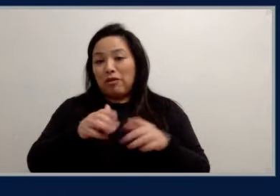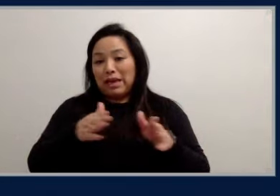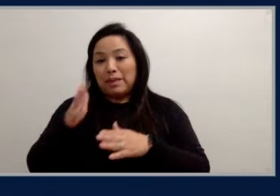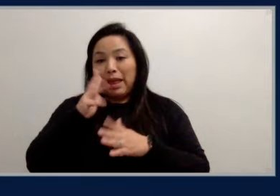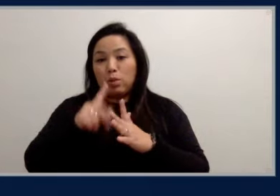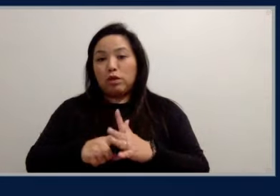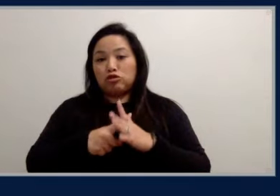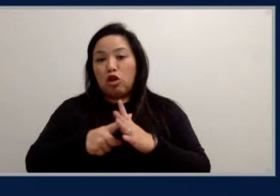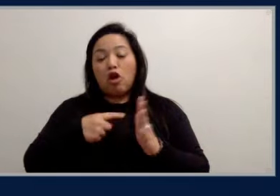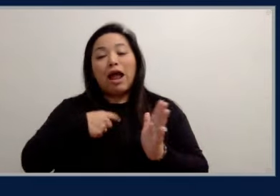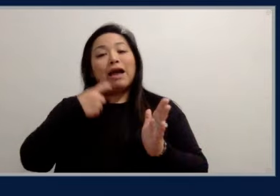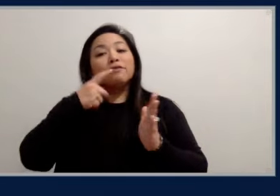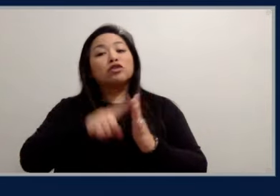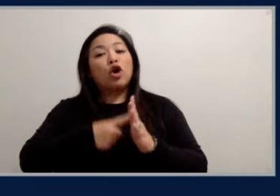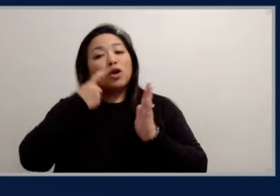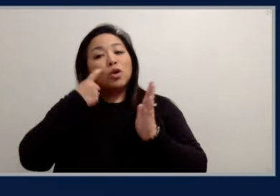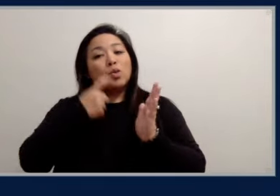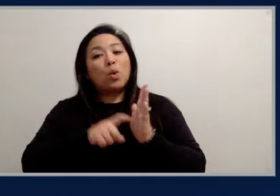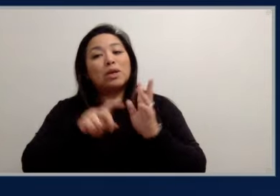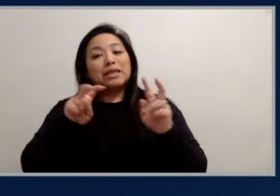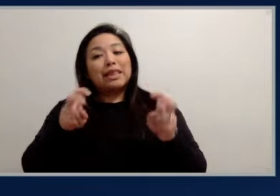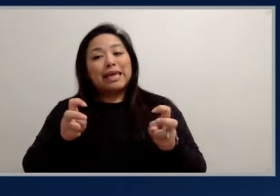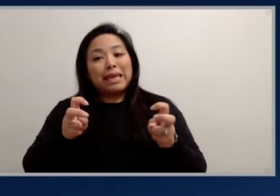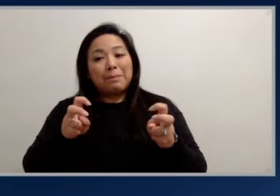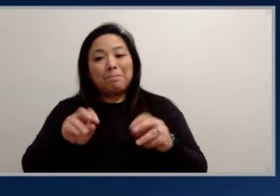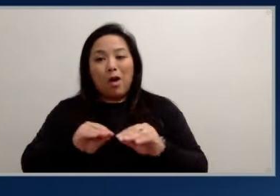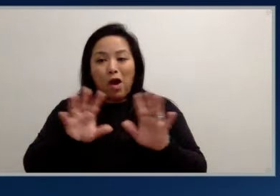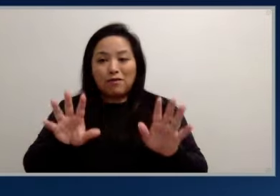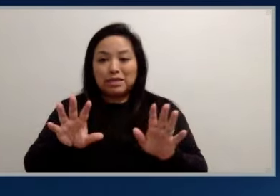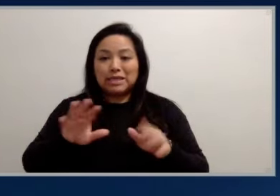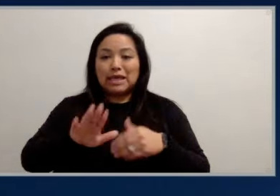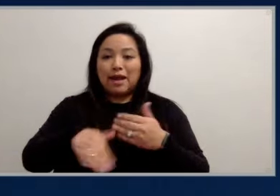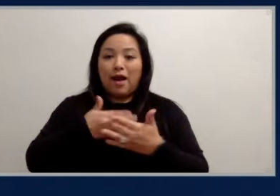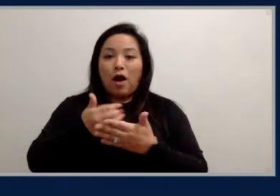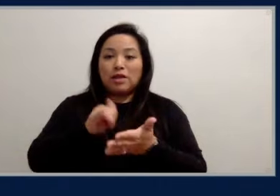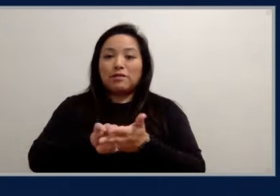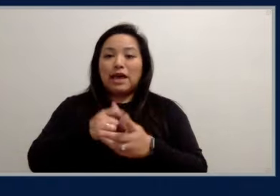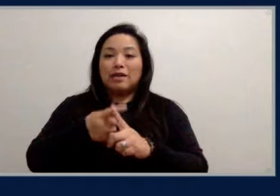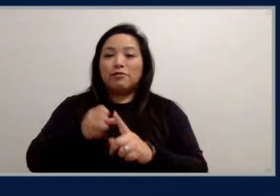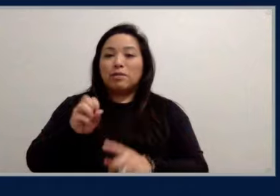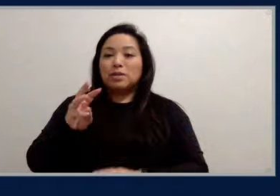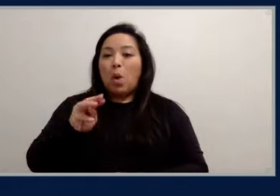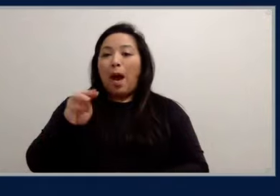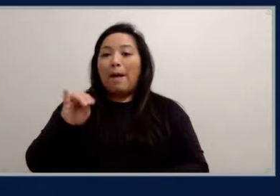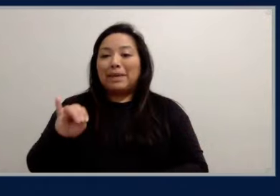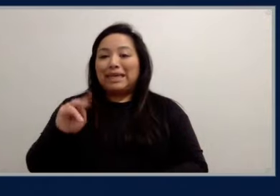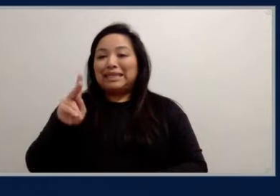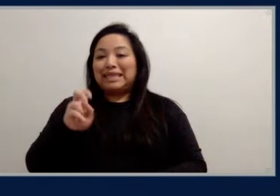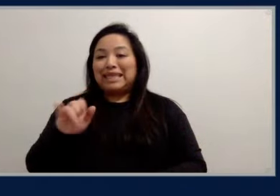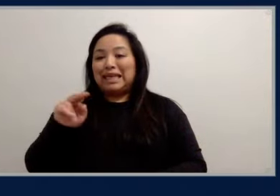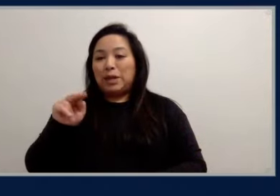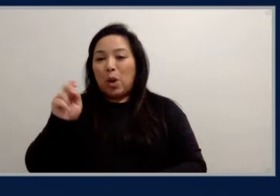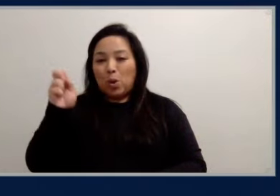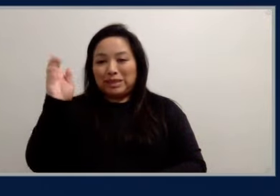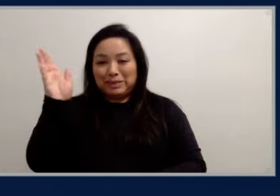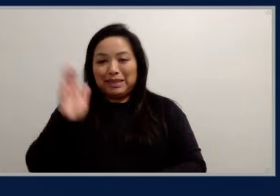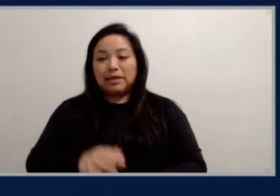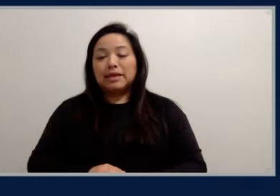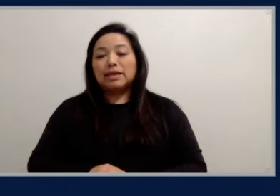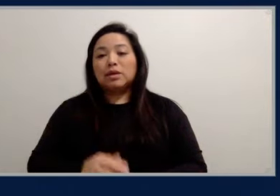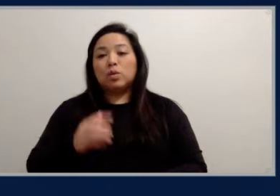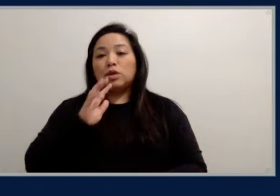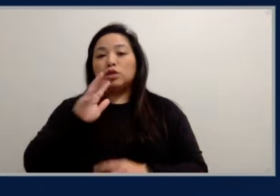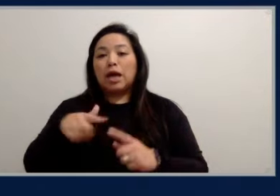to notice a theme, honestly. So these are all obviously launches from Swami's keynote. We talked earlier with the